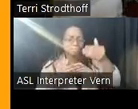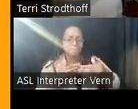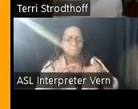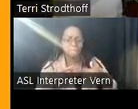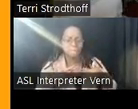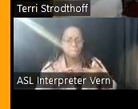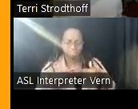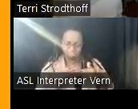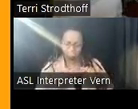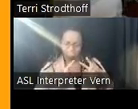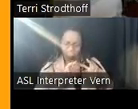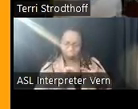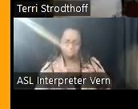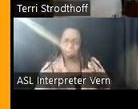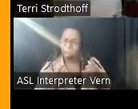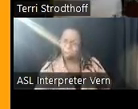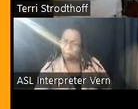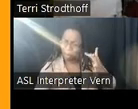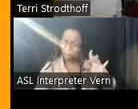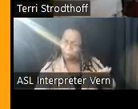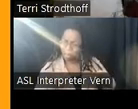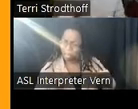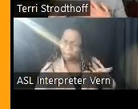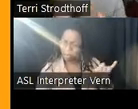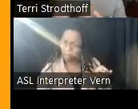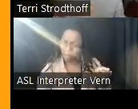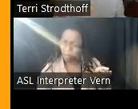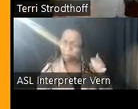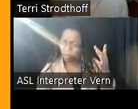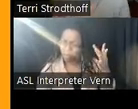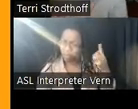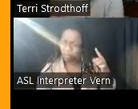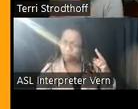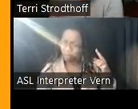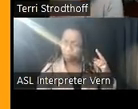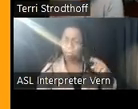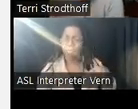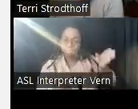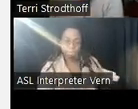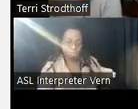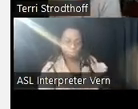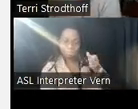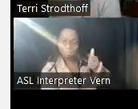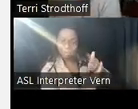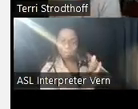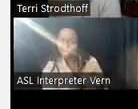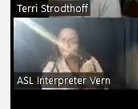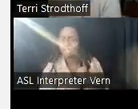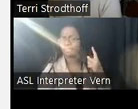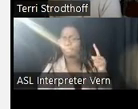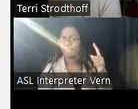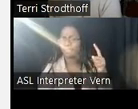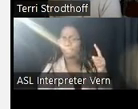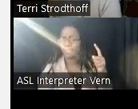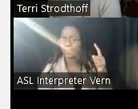the truth, the authentic self. So what happened to this person to disconnect that truth inside? And we've known, you